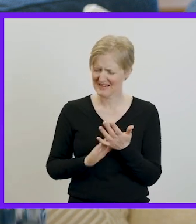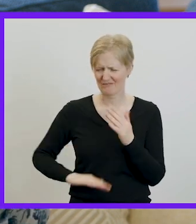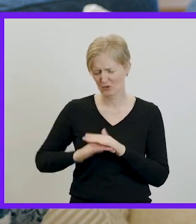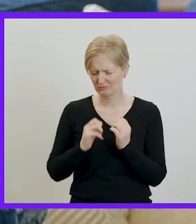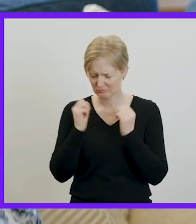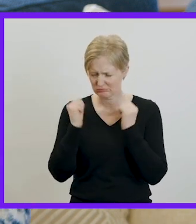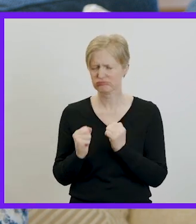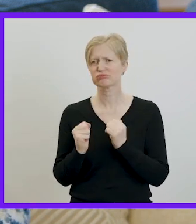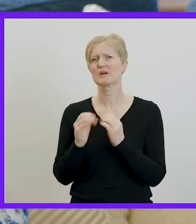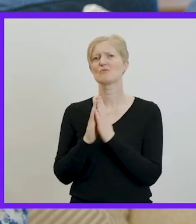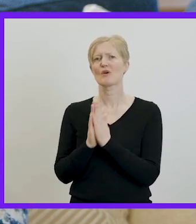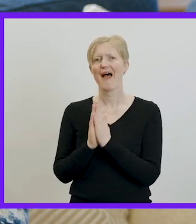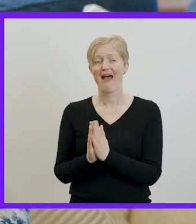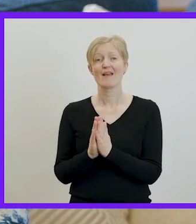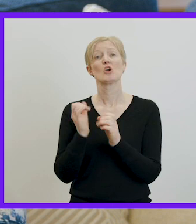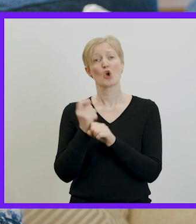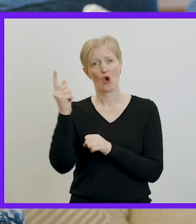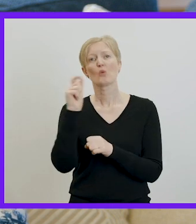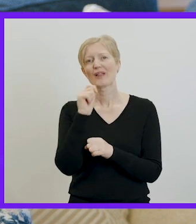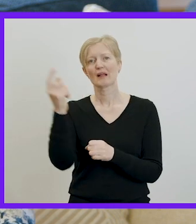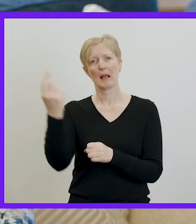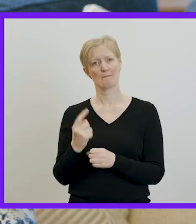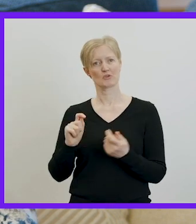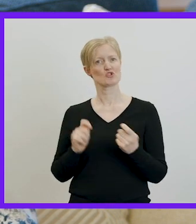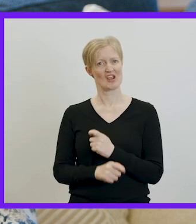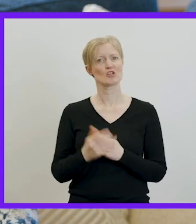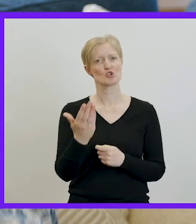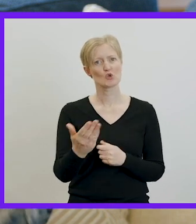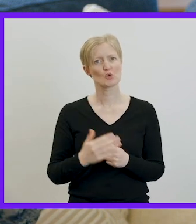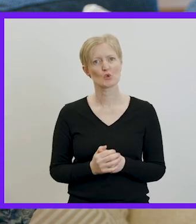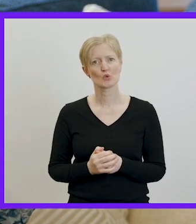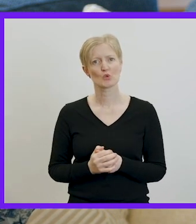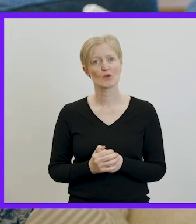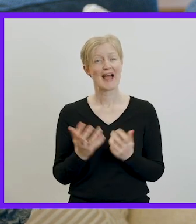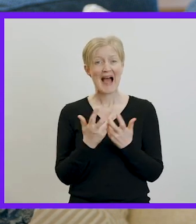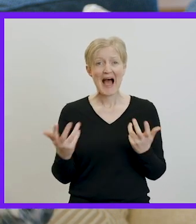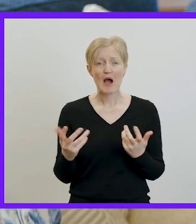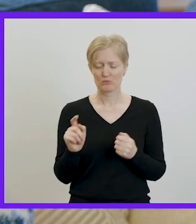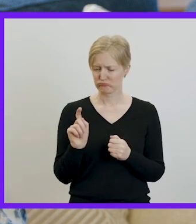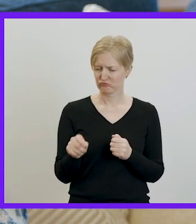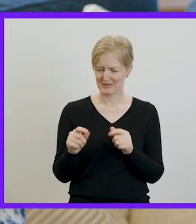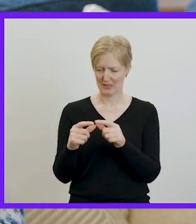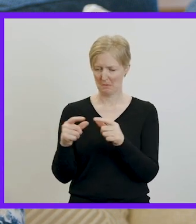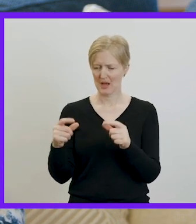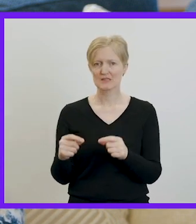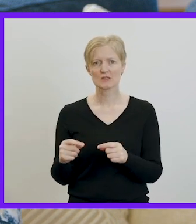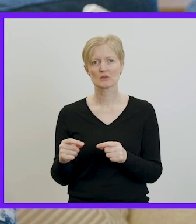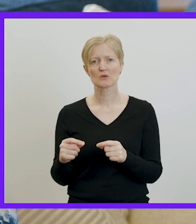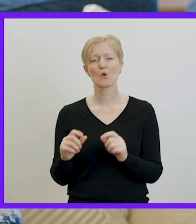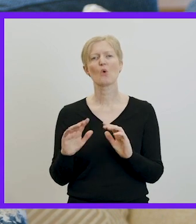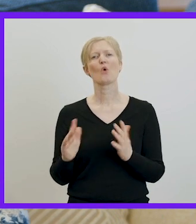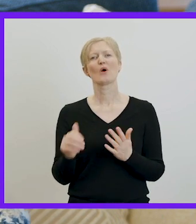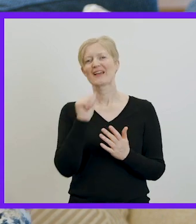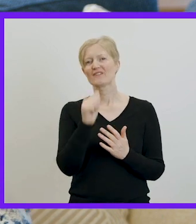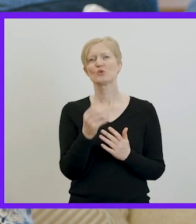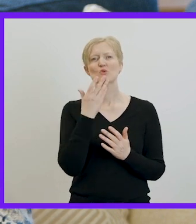heart, God will come and do something powerful within you. All you need to do is press that little button, or if you're watching